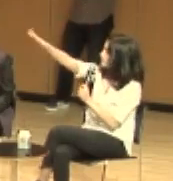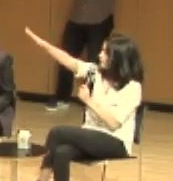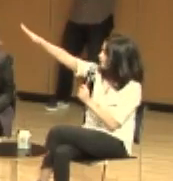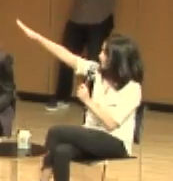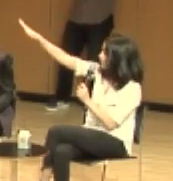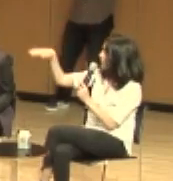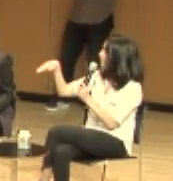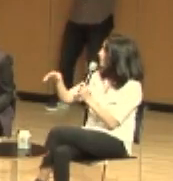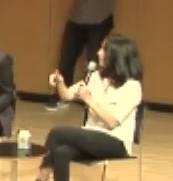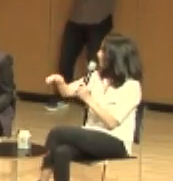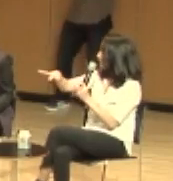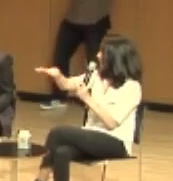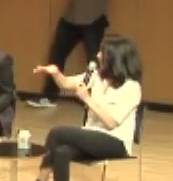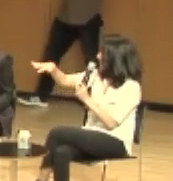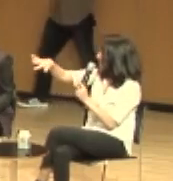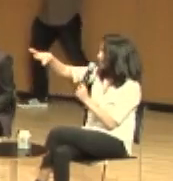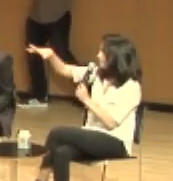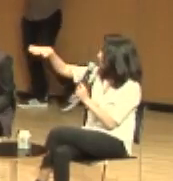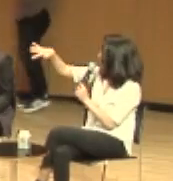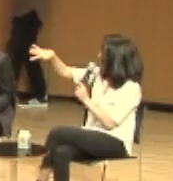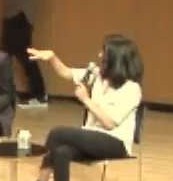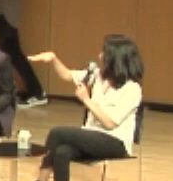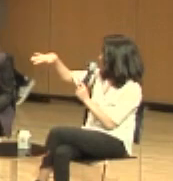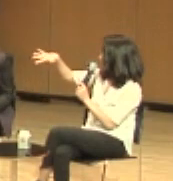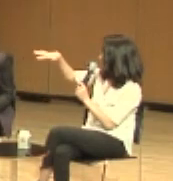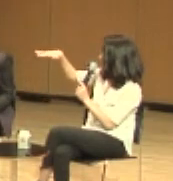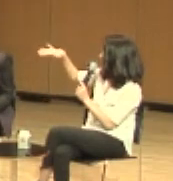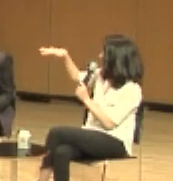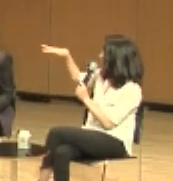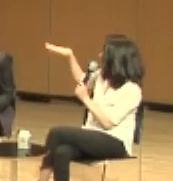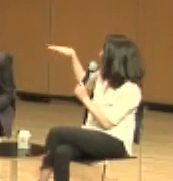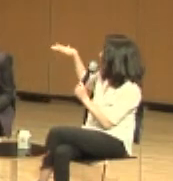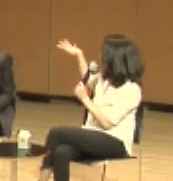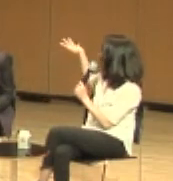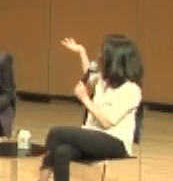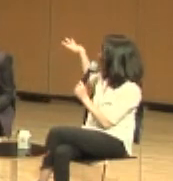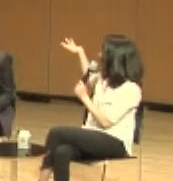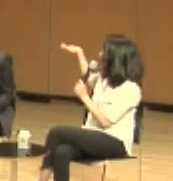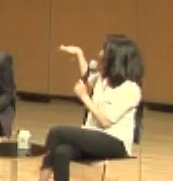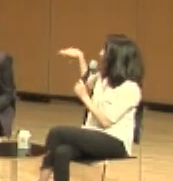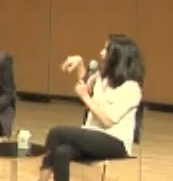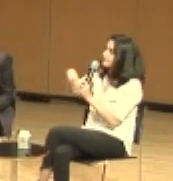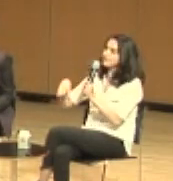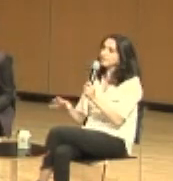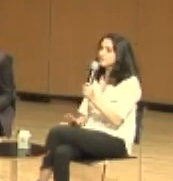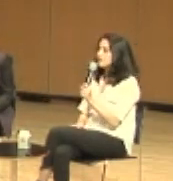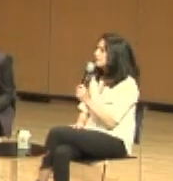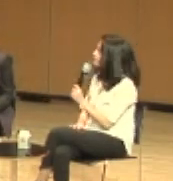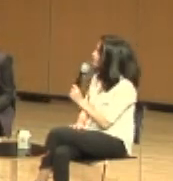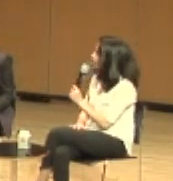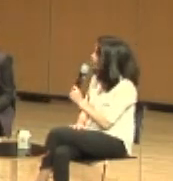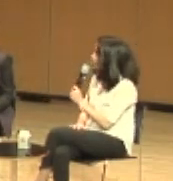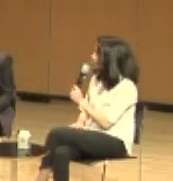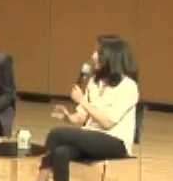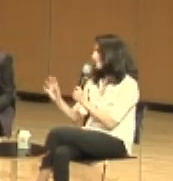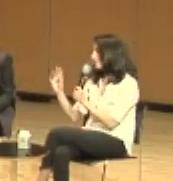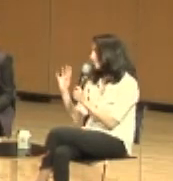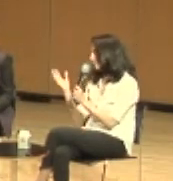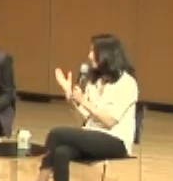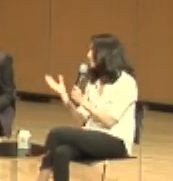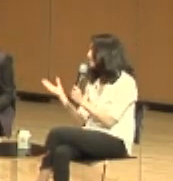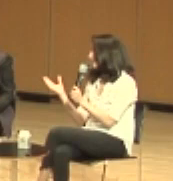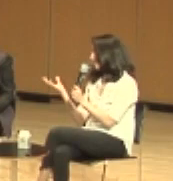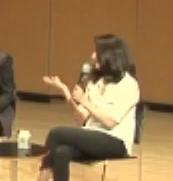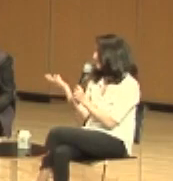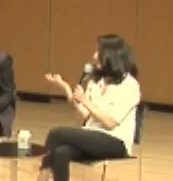while onto this wall there was a still projection of the water and I'm curious to know how you think about